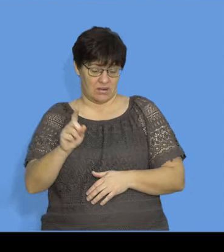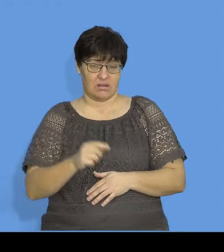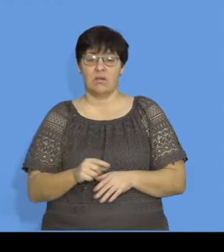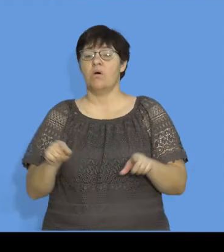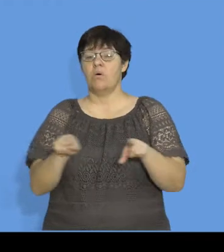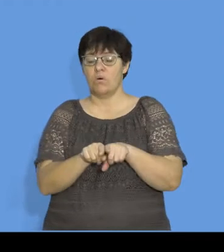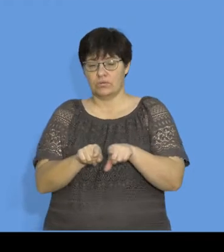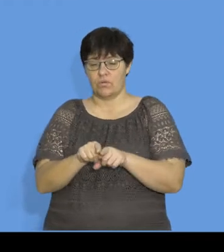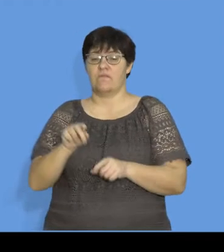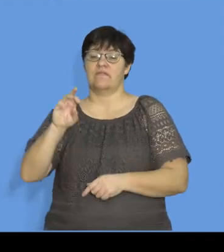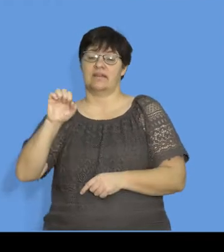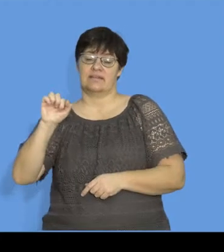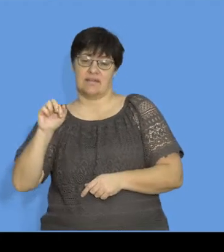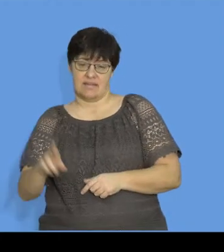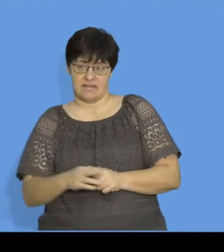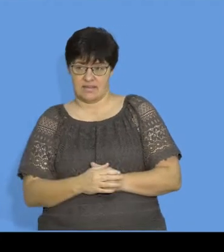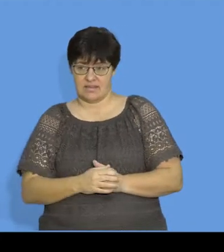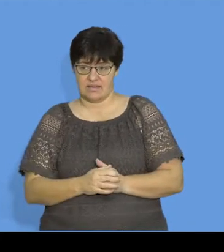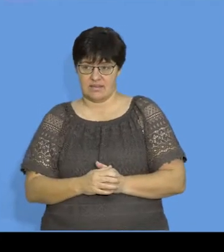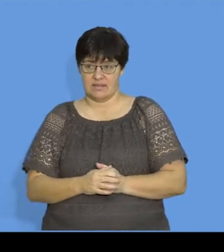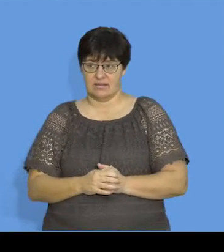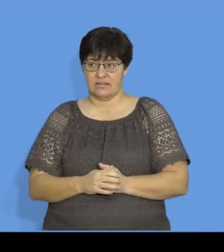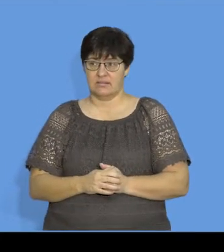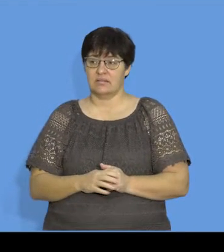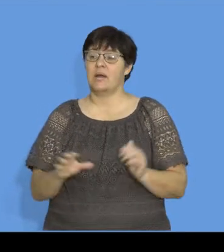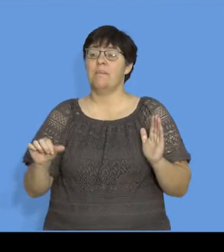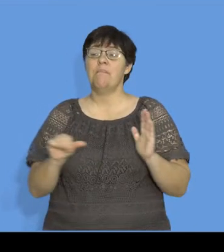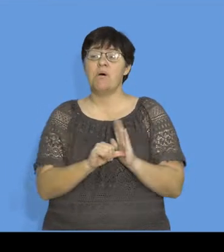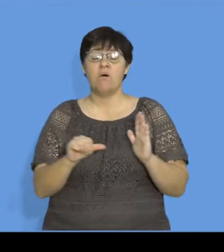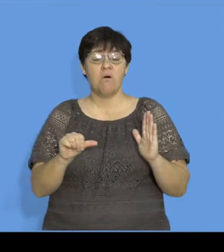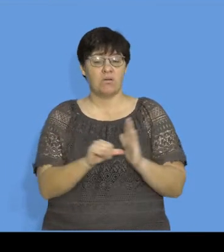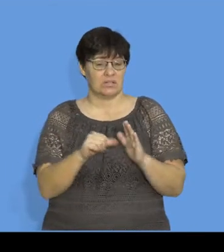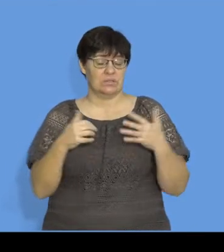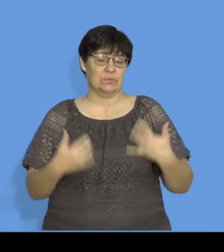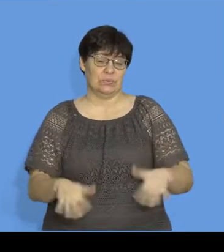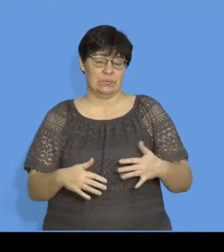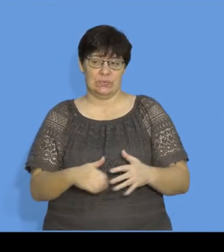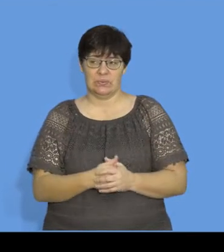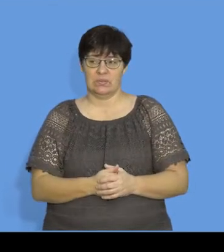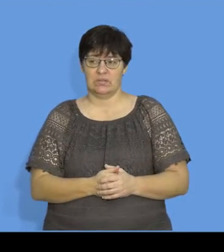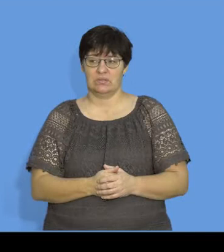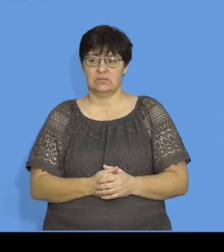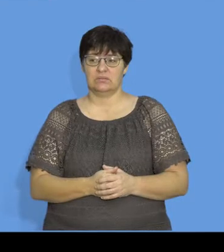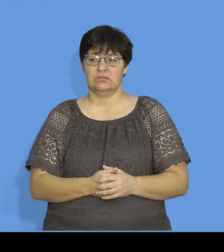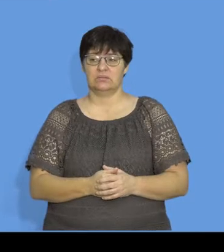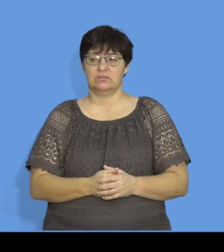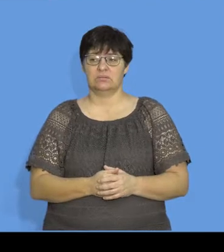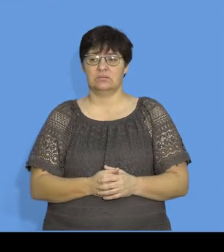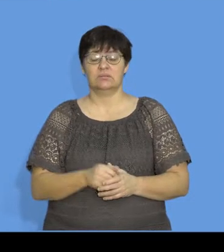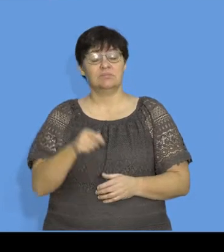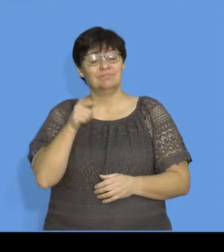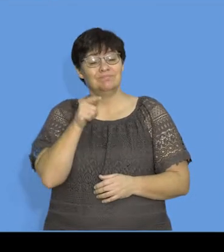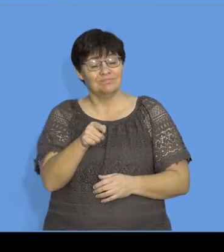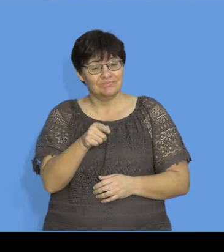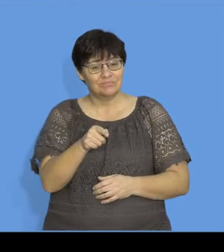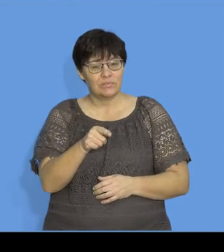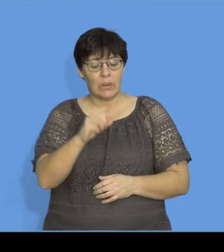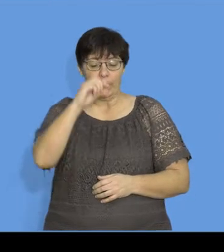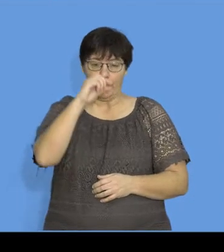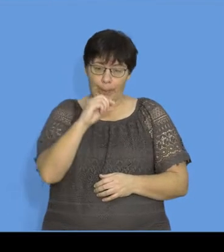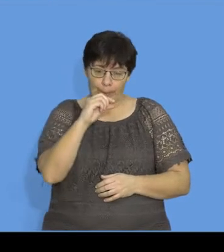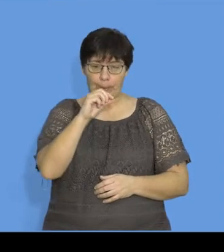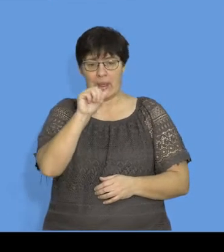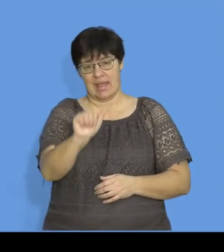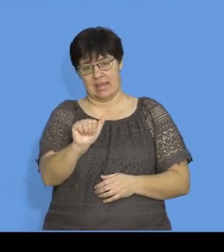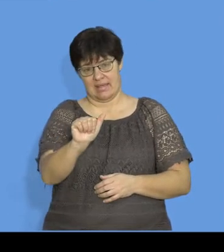also a vector. Now please, and this is quite important because I see it all the time, that's a